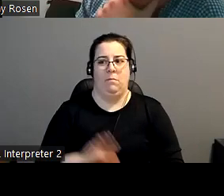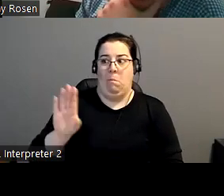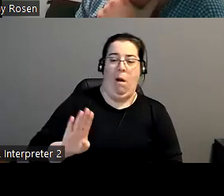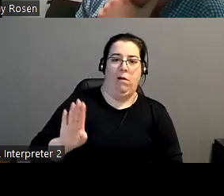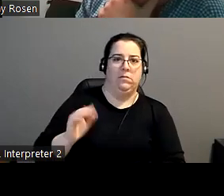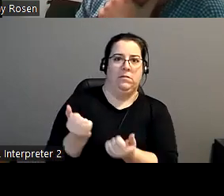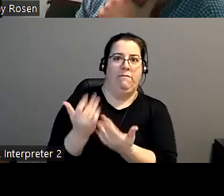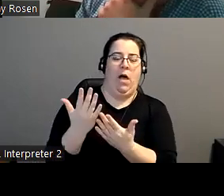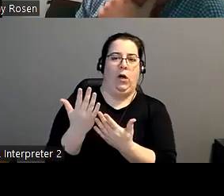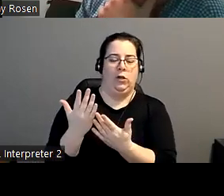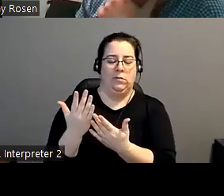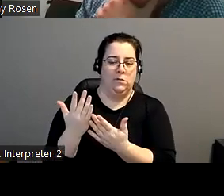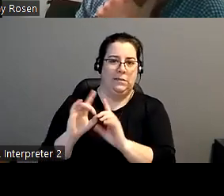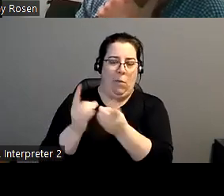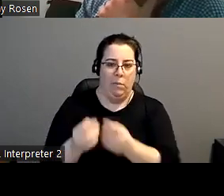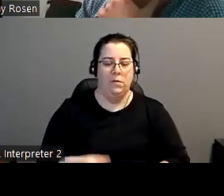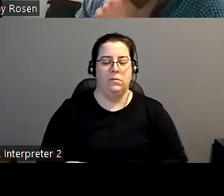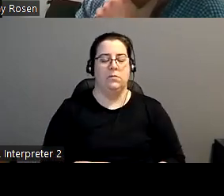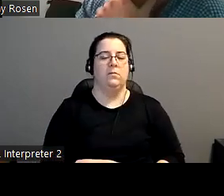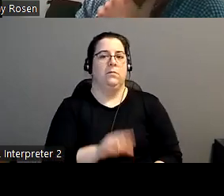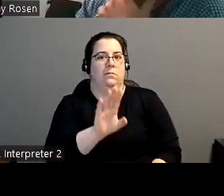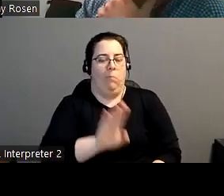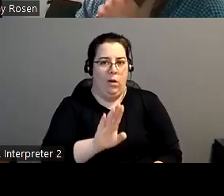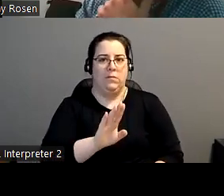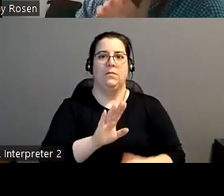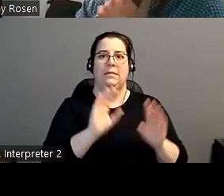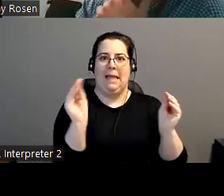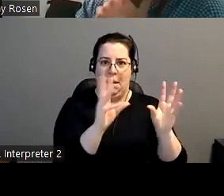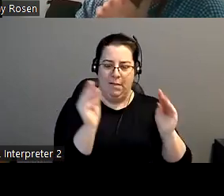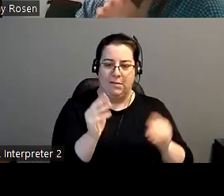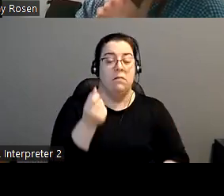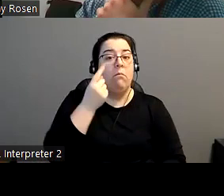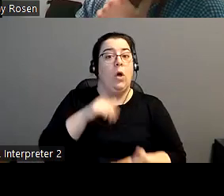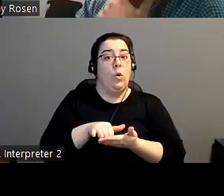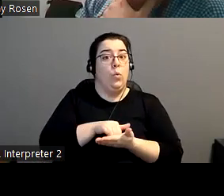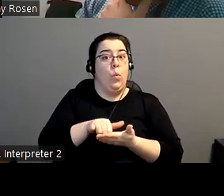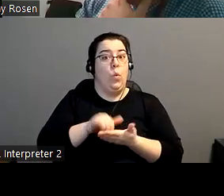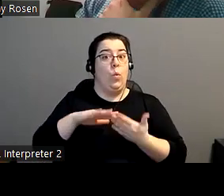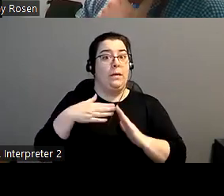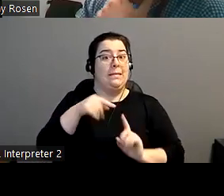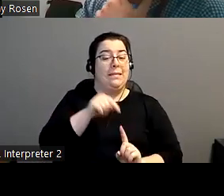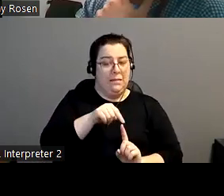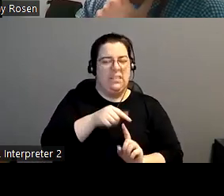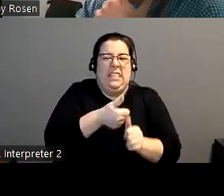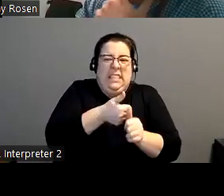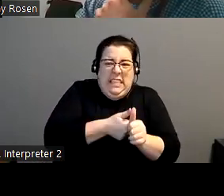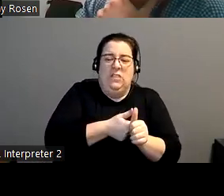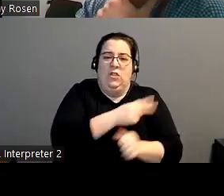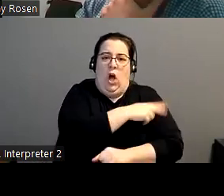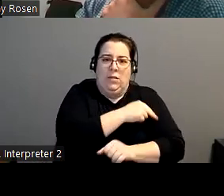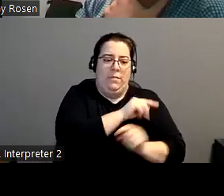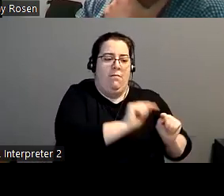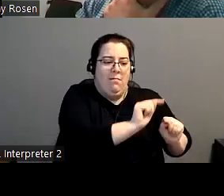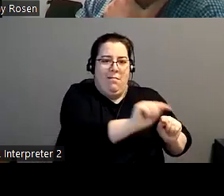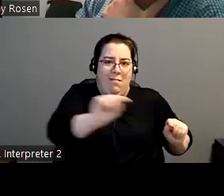But in New York, individual hospitals run ambulance services. And our ambulance service is one